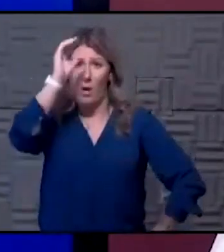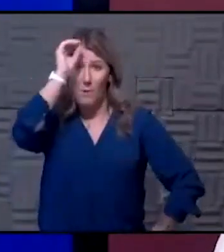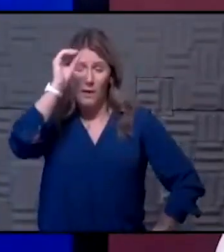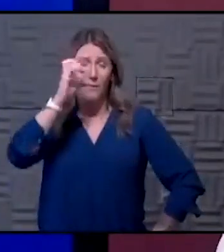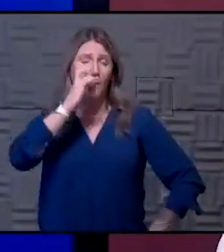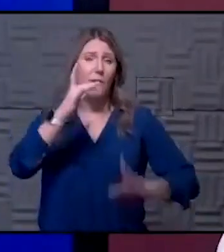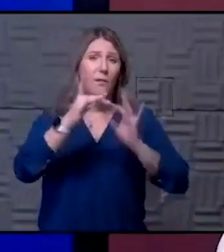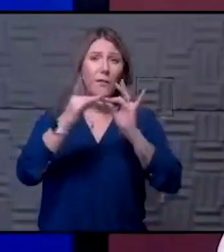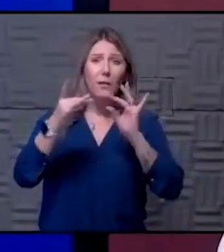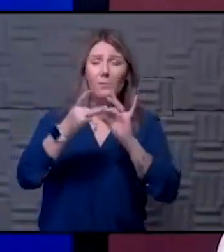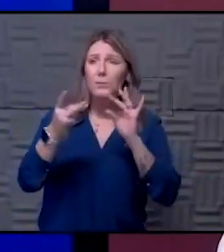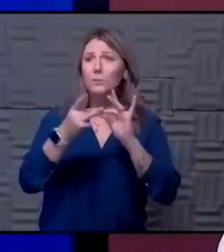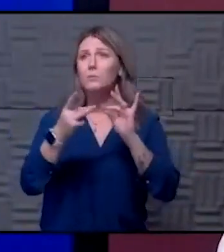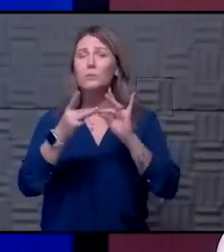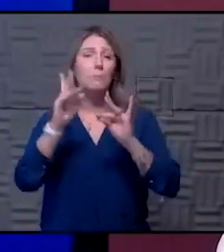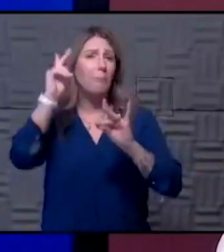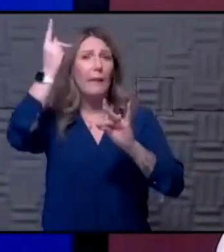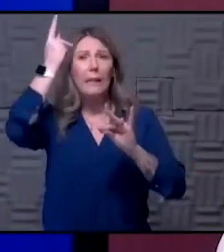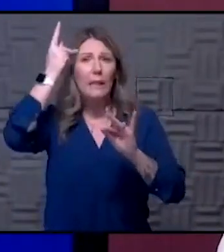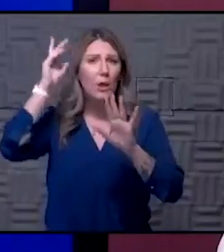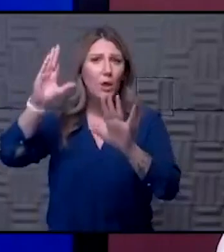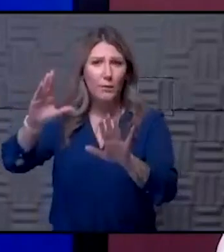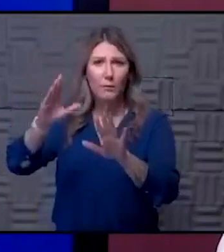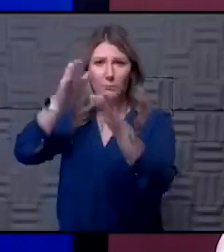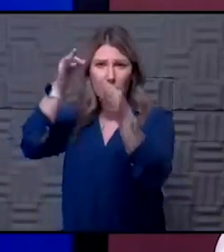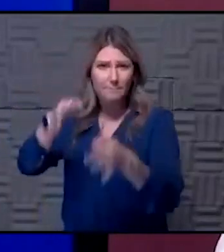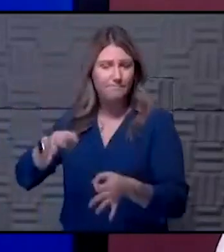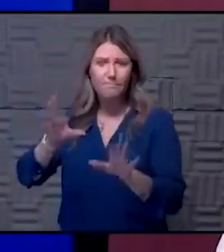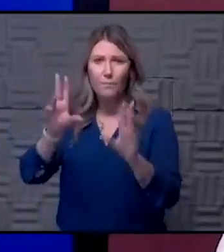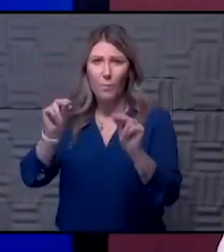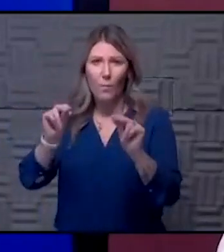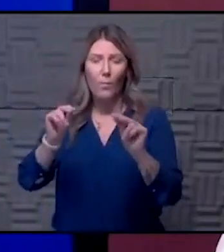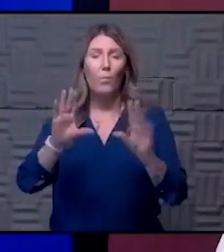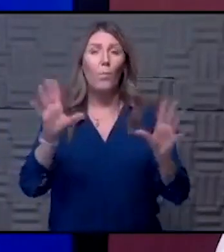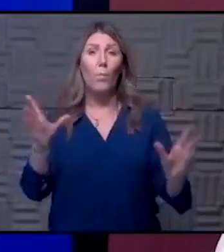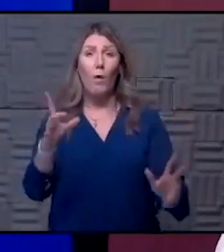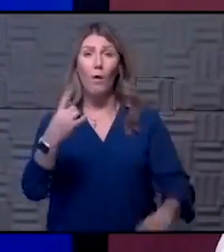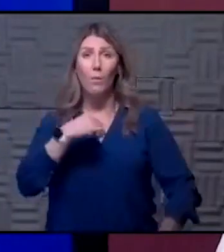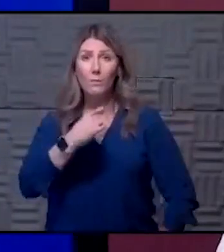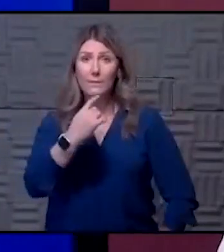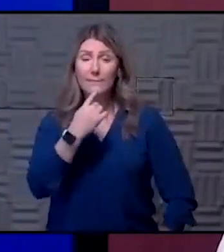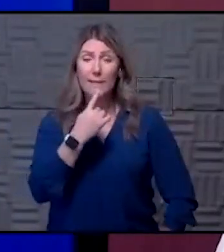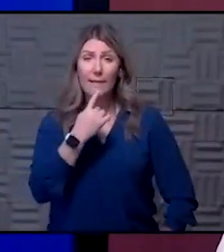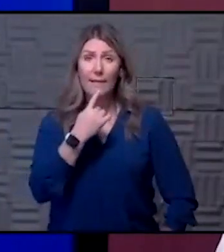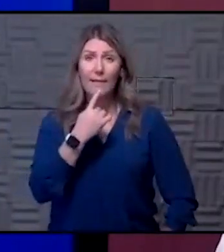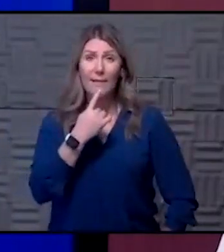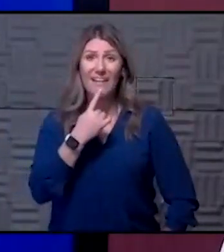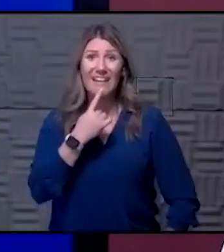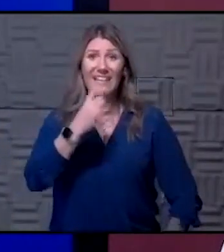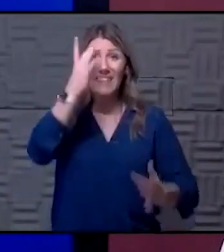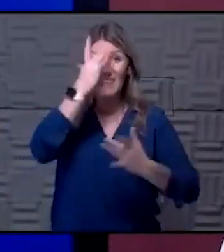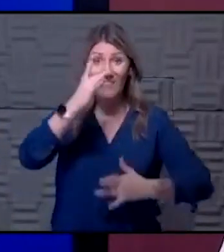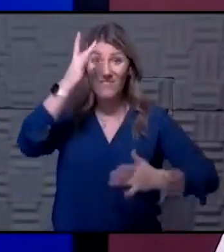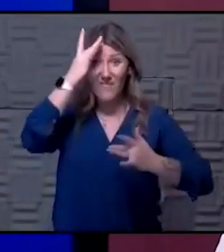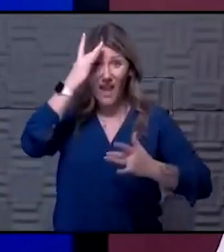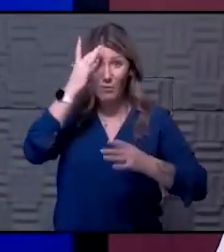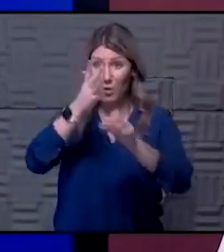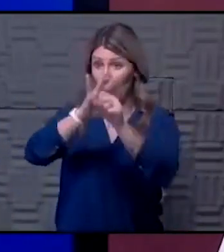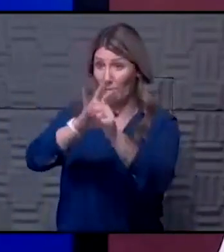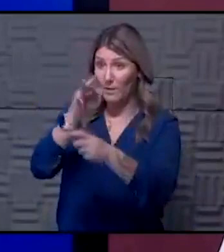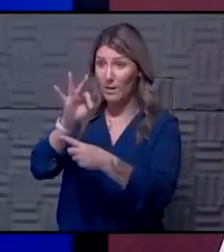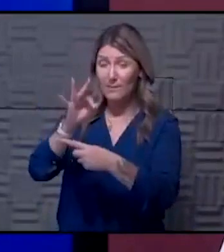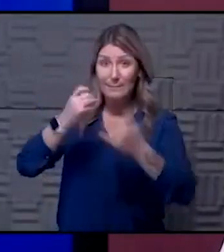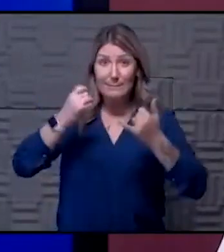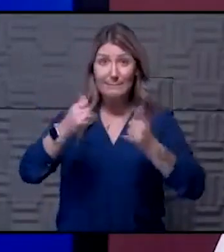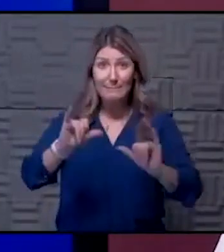comments about, political actions. What we can say about is this. I've just said it. The virus is still out there. There is still